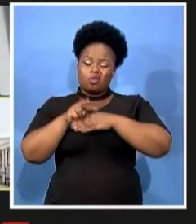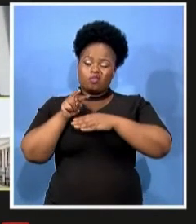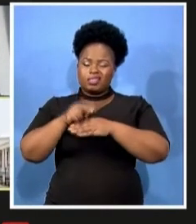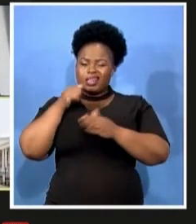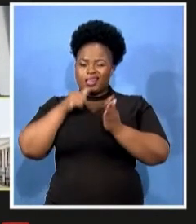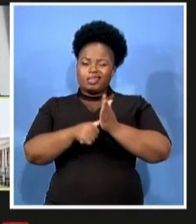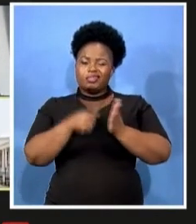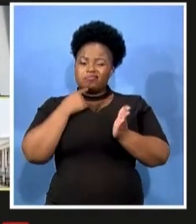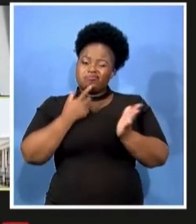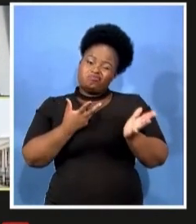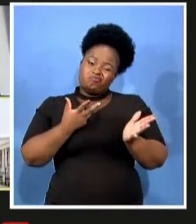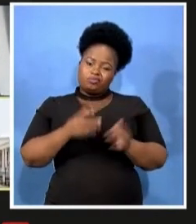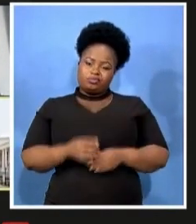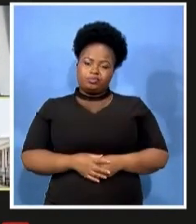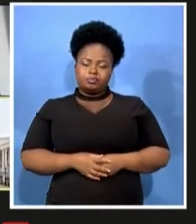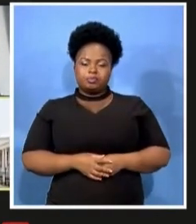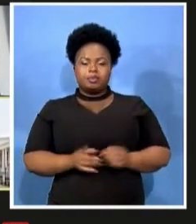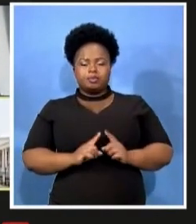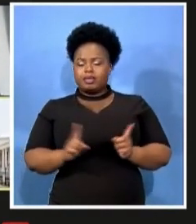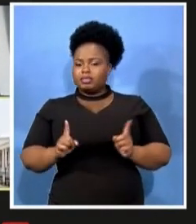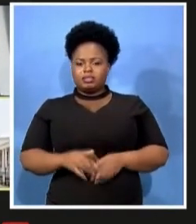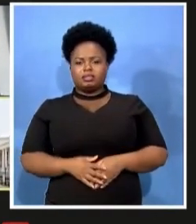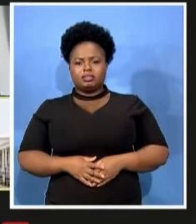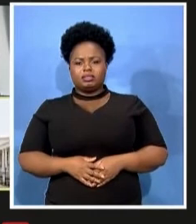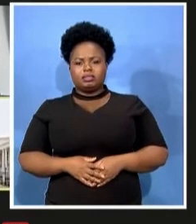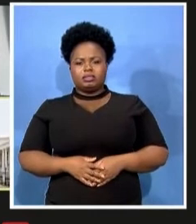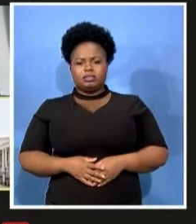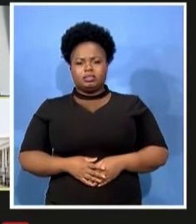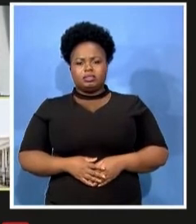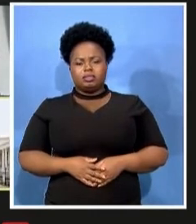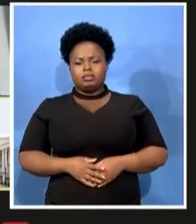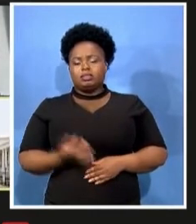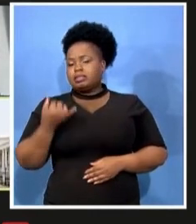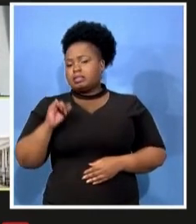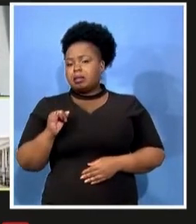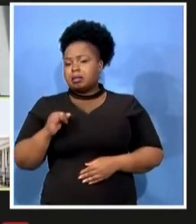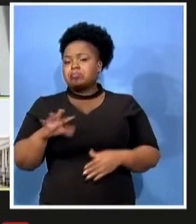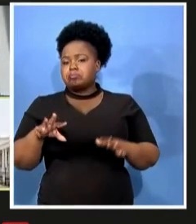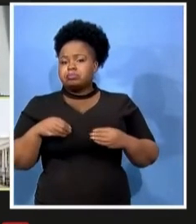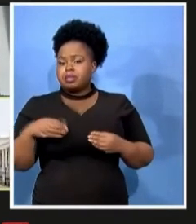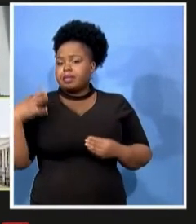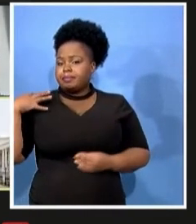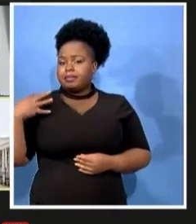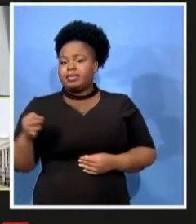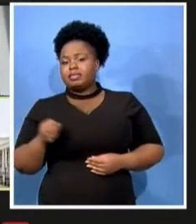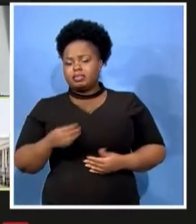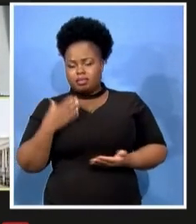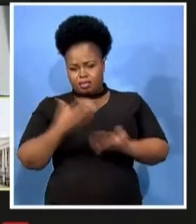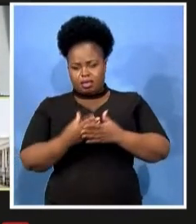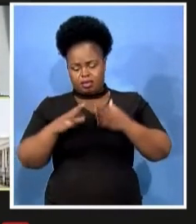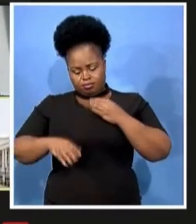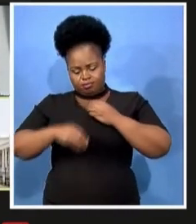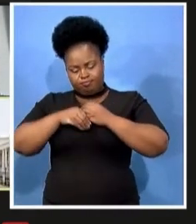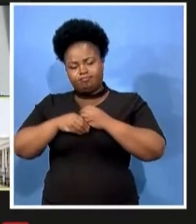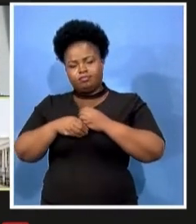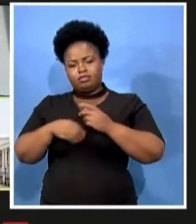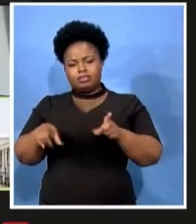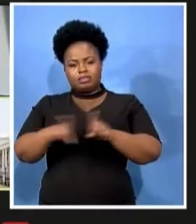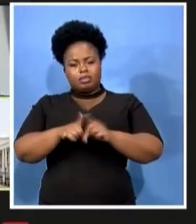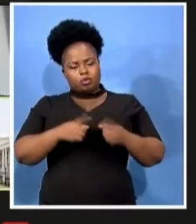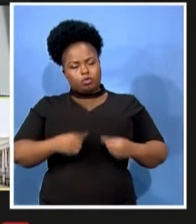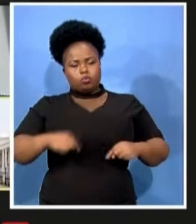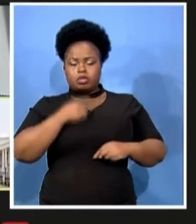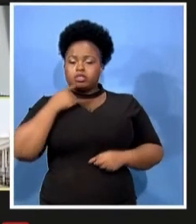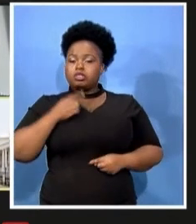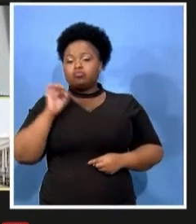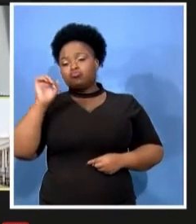not close a space for the minister indicating and all of us saying yes, because at the end of the day, if